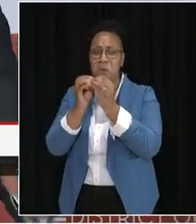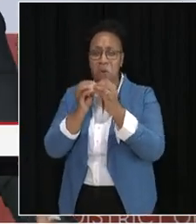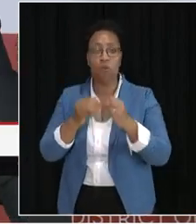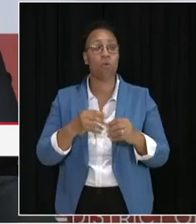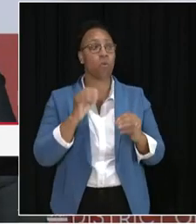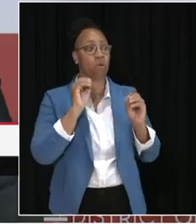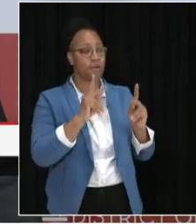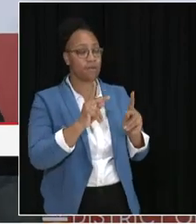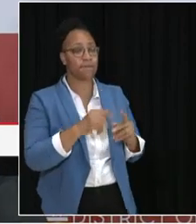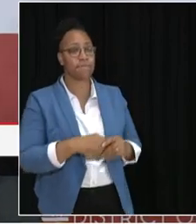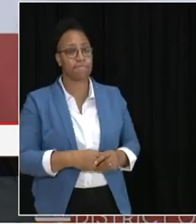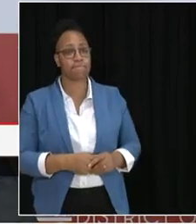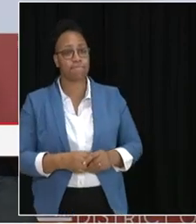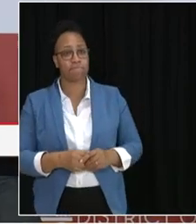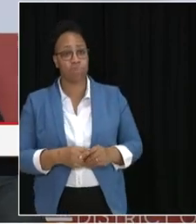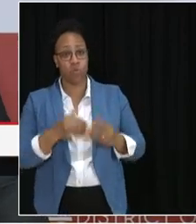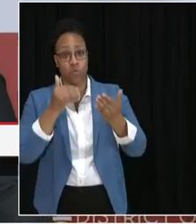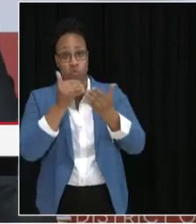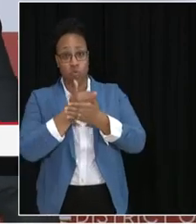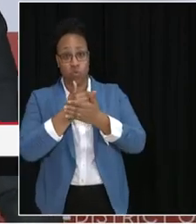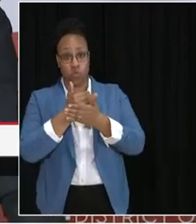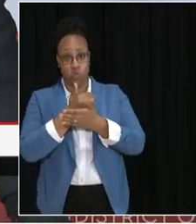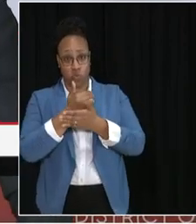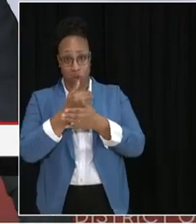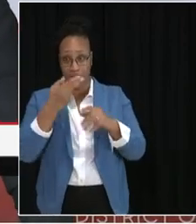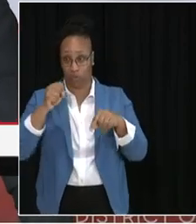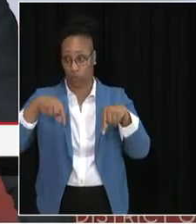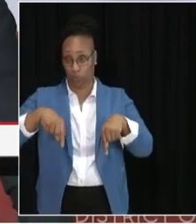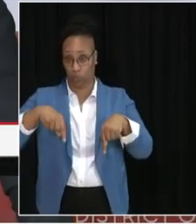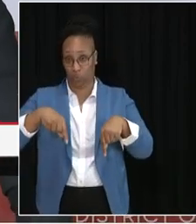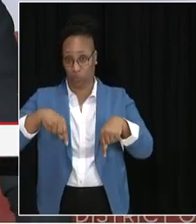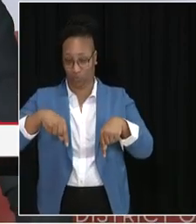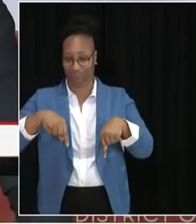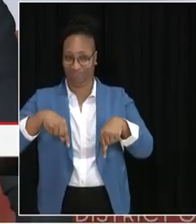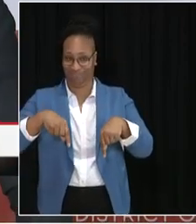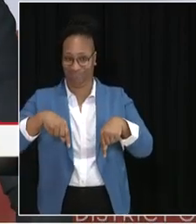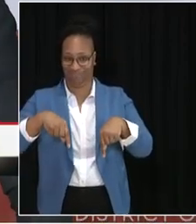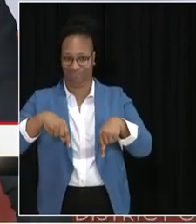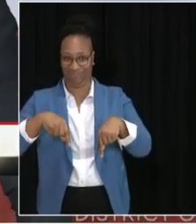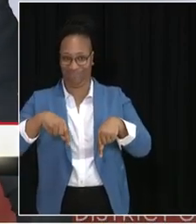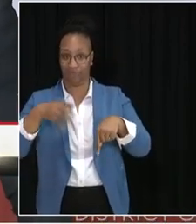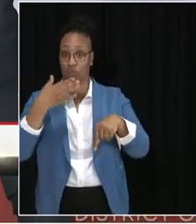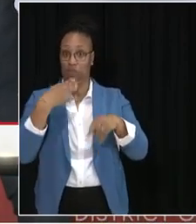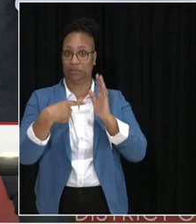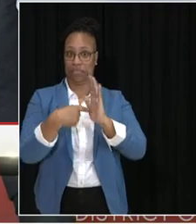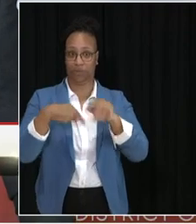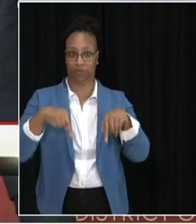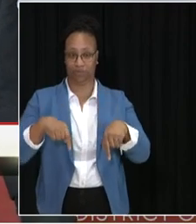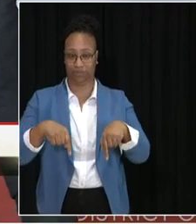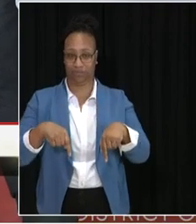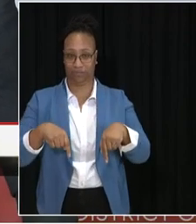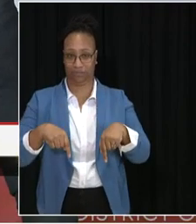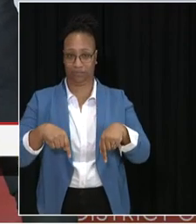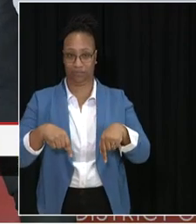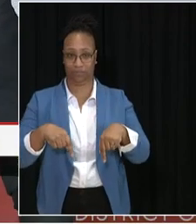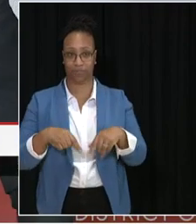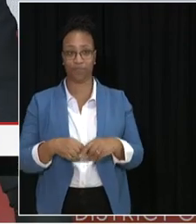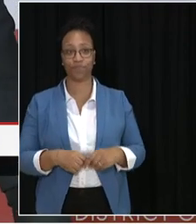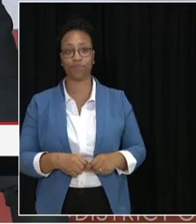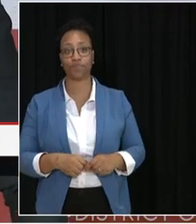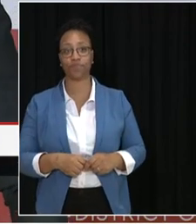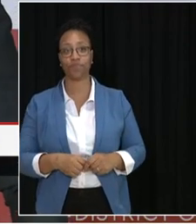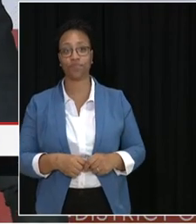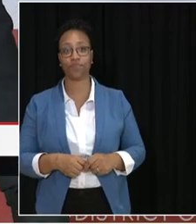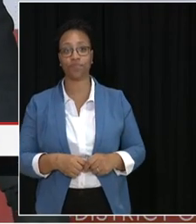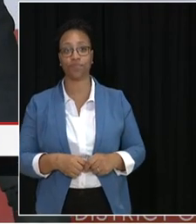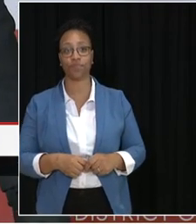is also a new high school that we opened. So a great example here. But it's not a neighborhood high school, so it's been some time since